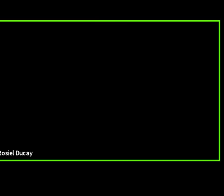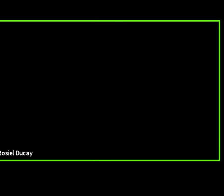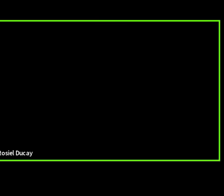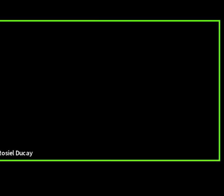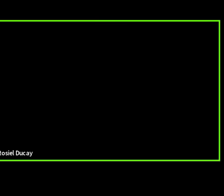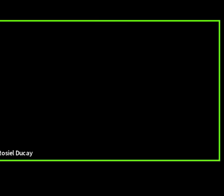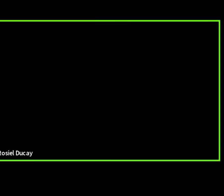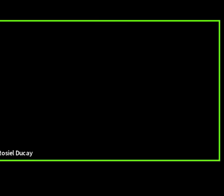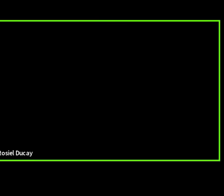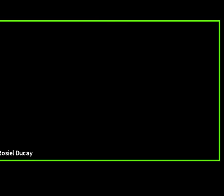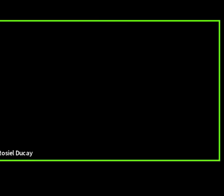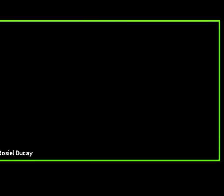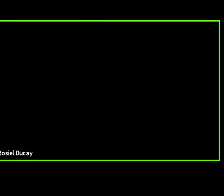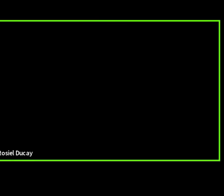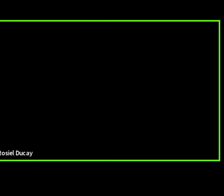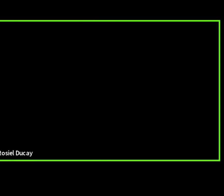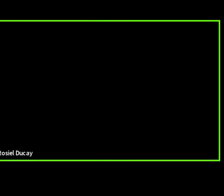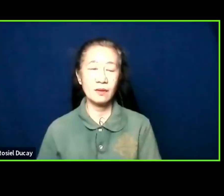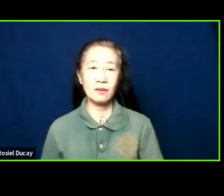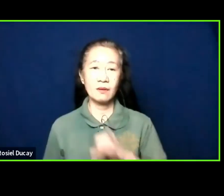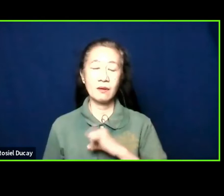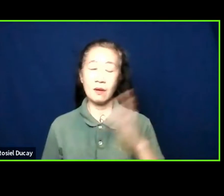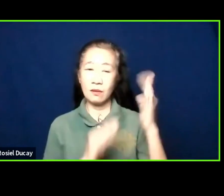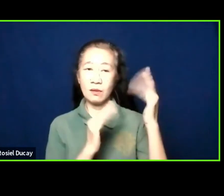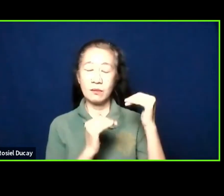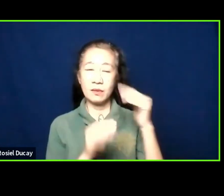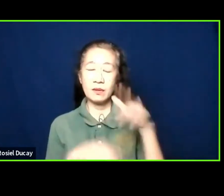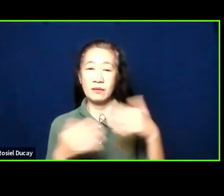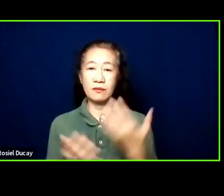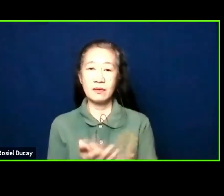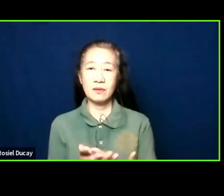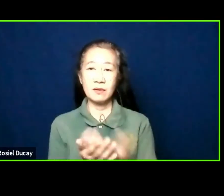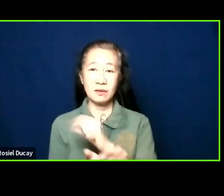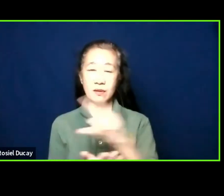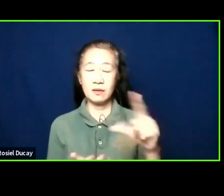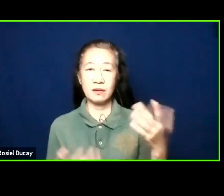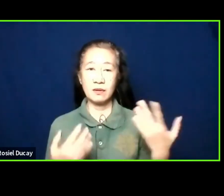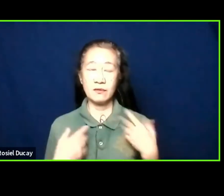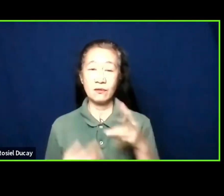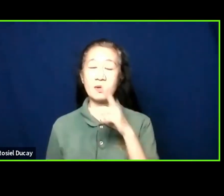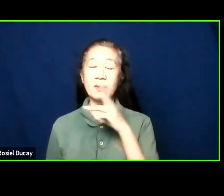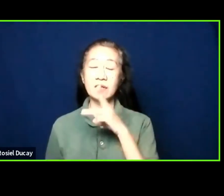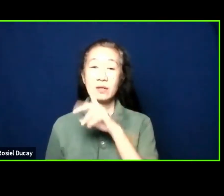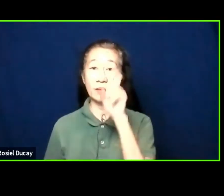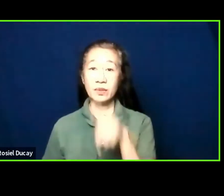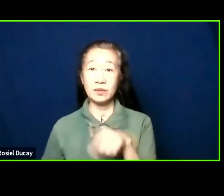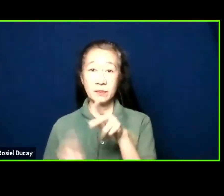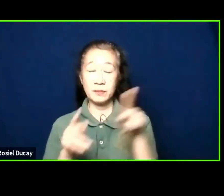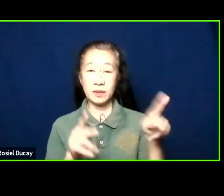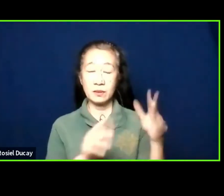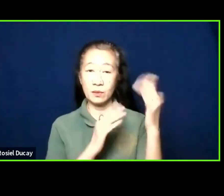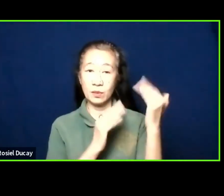So I hope everybody already has their water, their questions prepared.